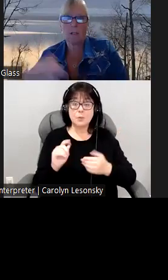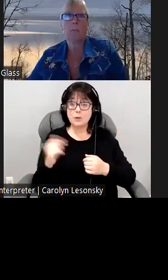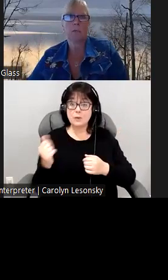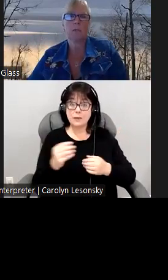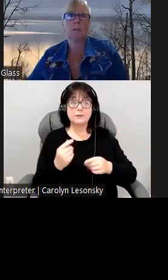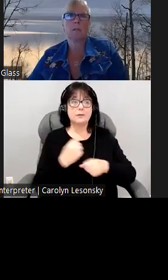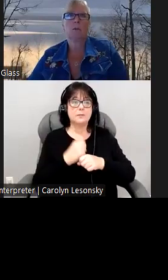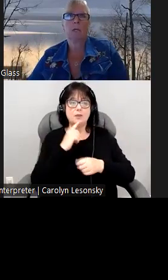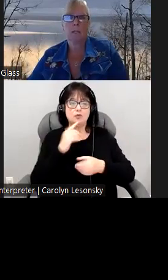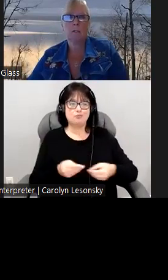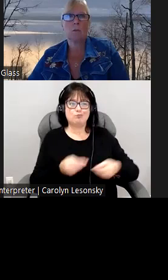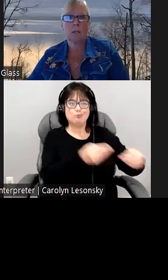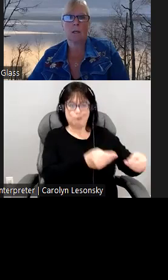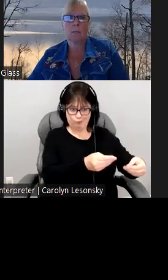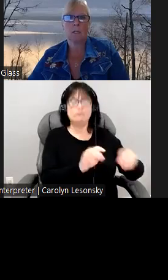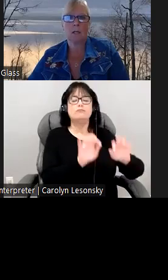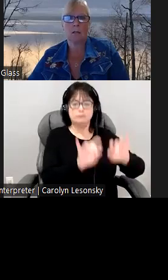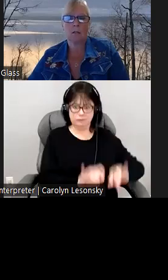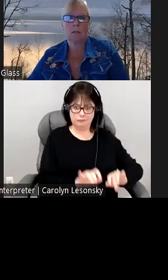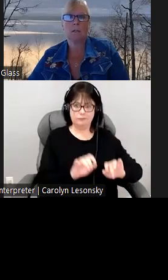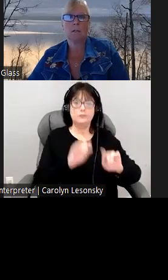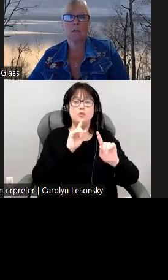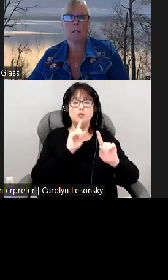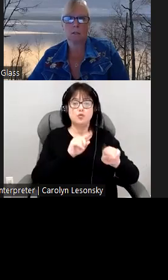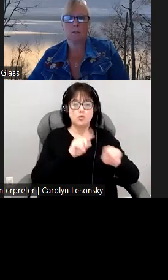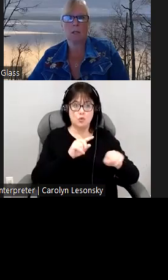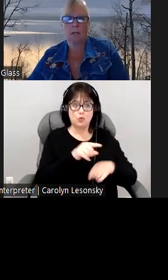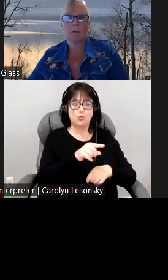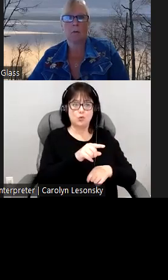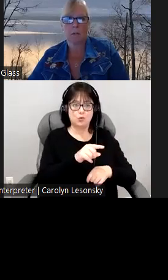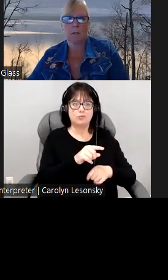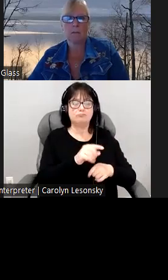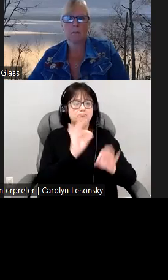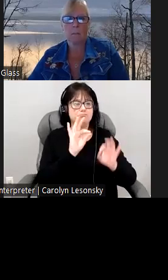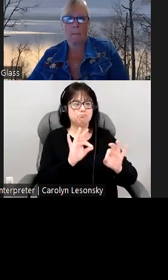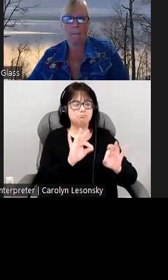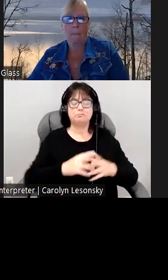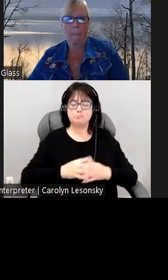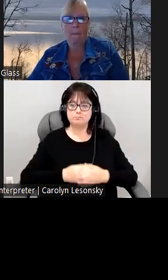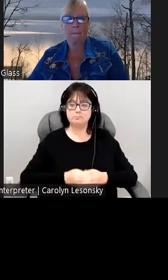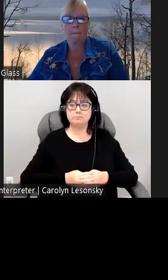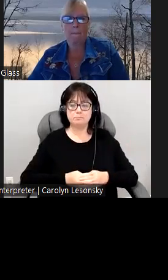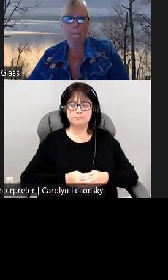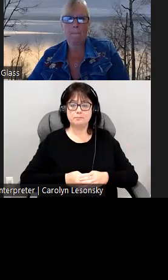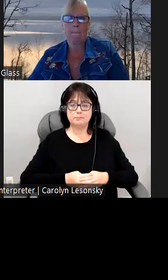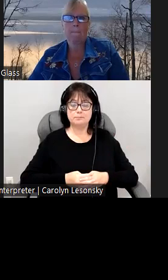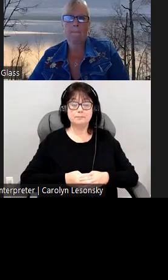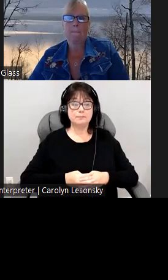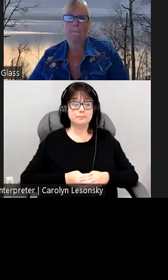communicated to the person who is doing the CAMS data entry to make sure they're getting recorded.